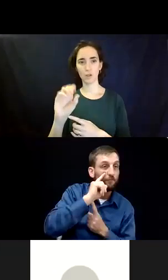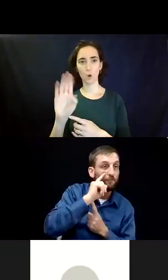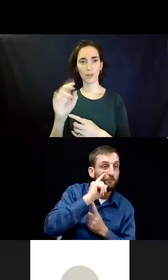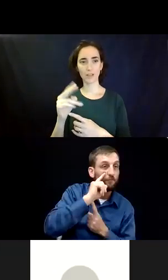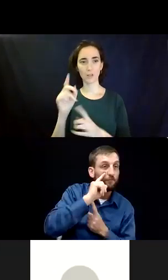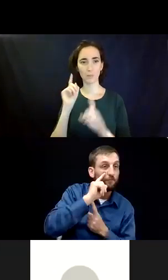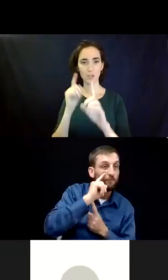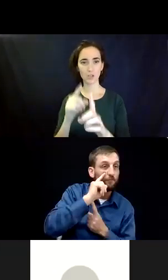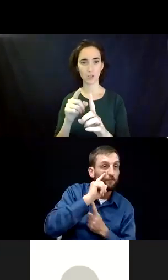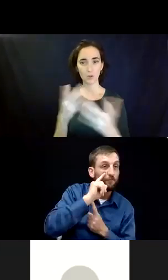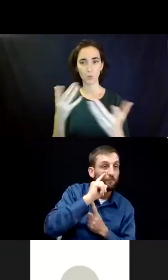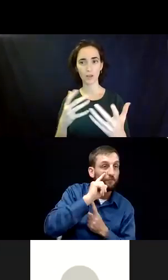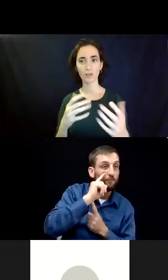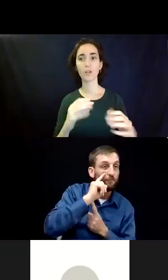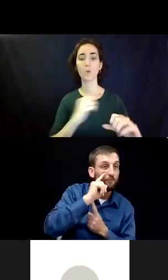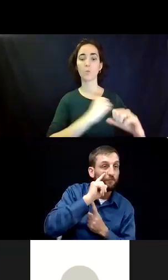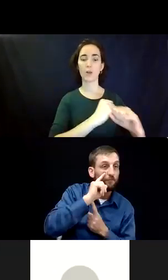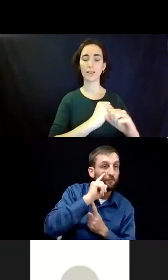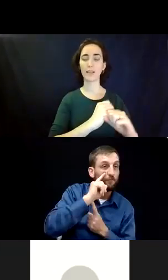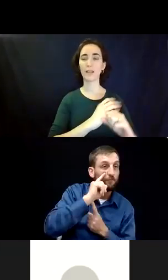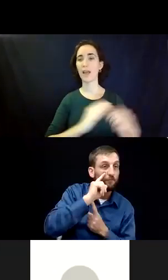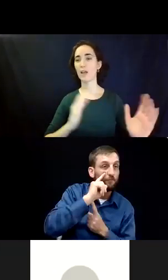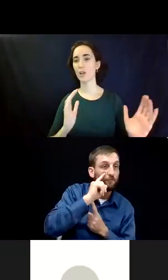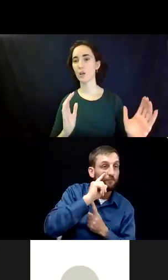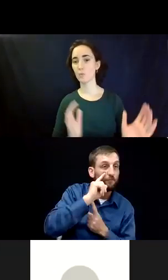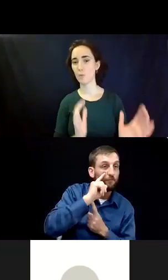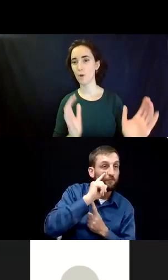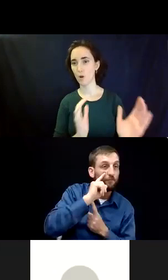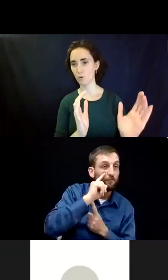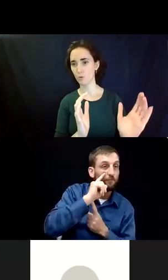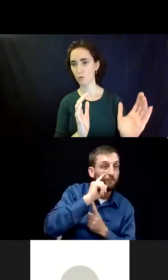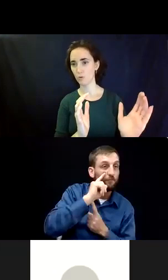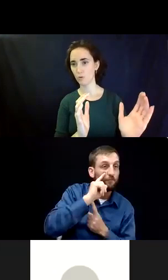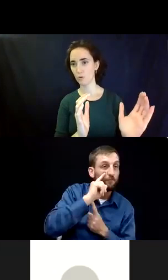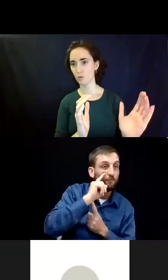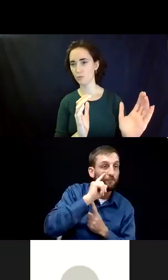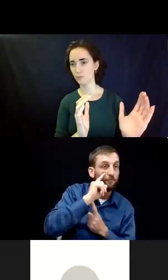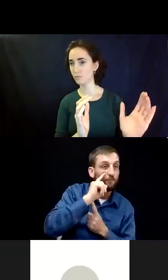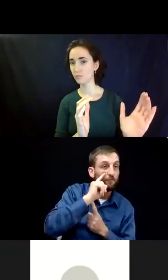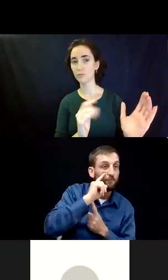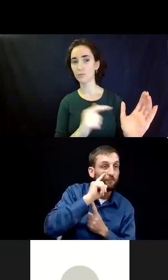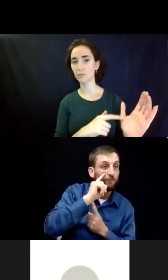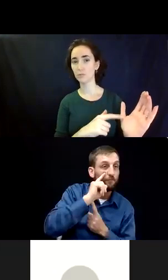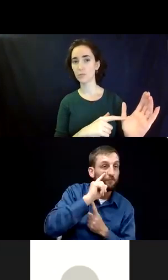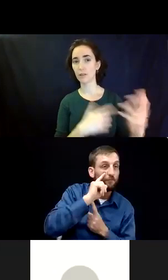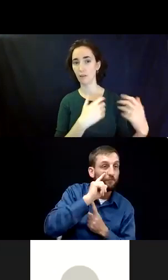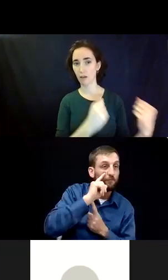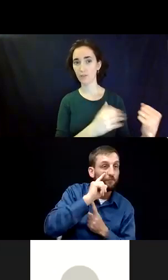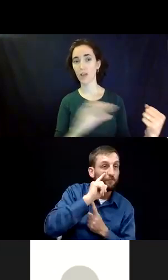is to protect and promote, and of course OBH is aligned with that same mission and vision as